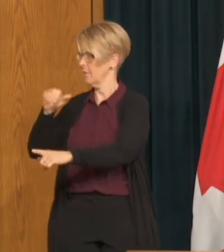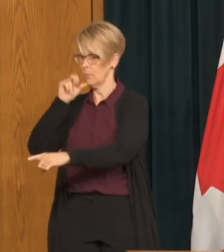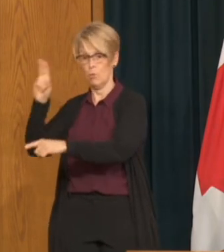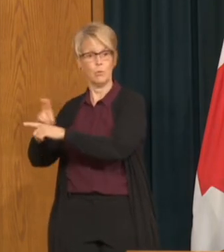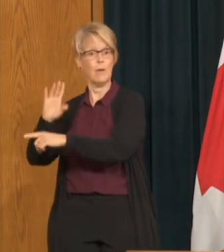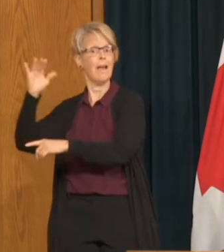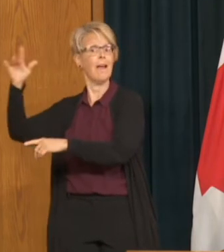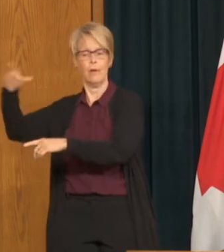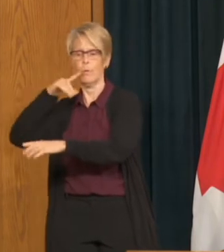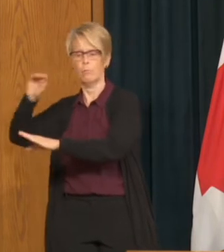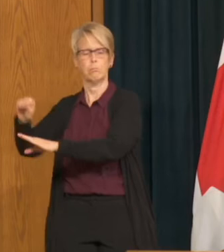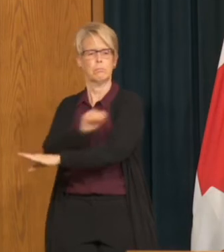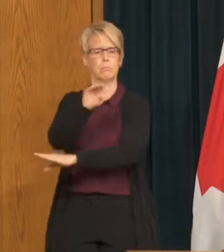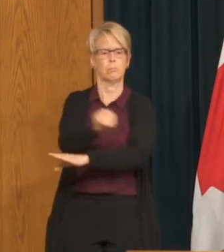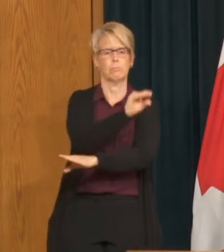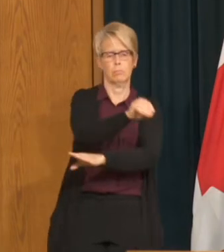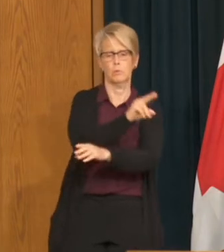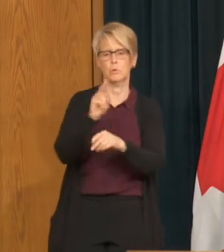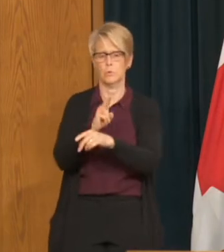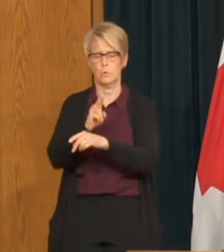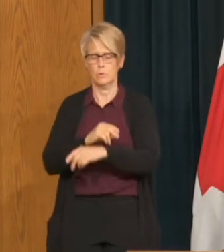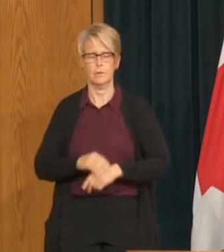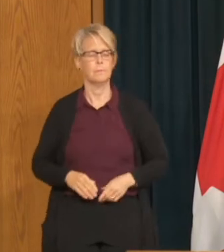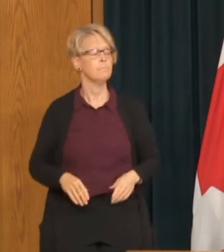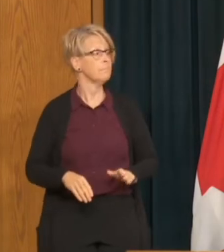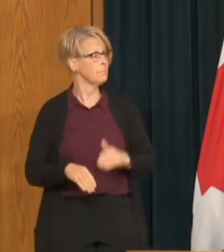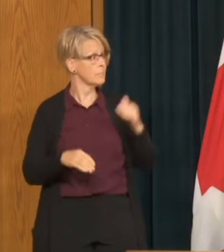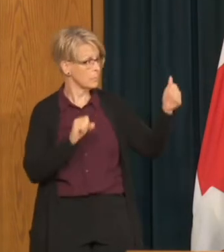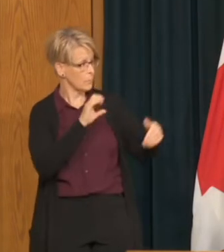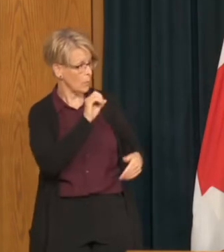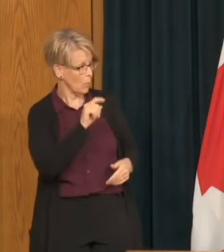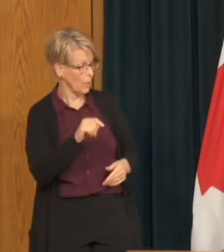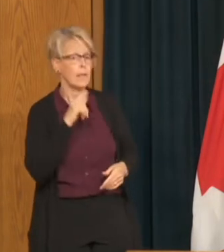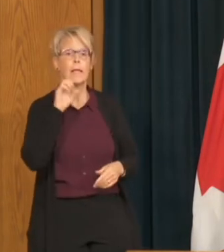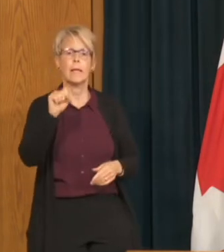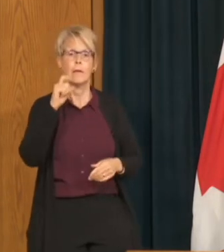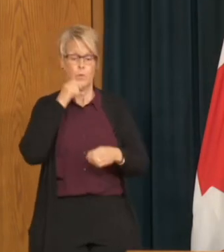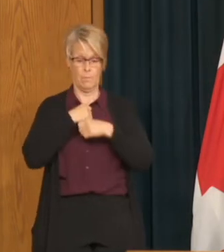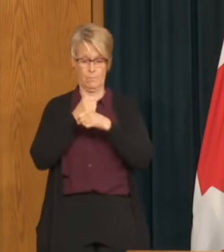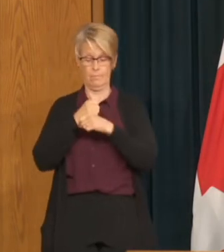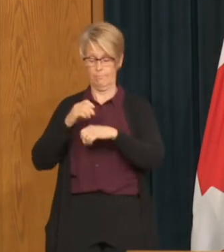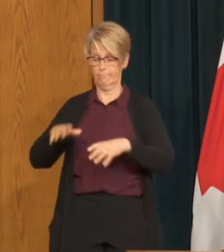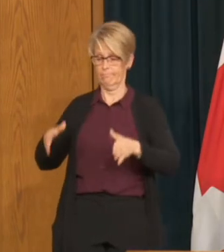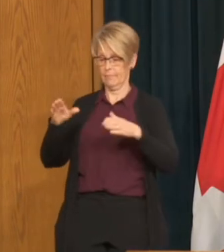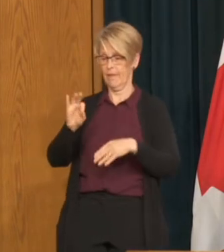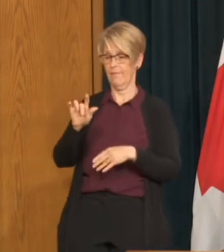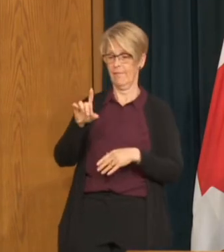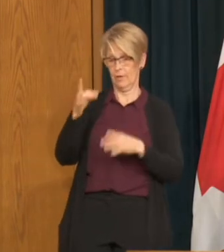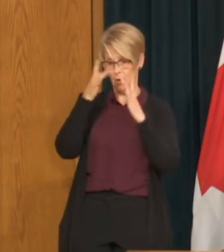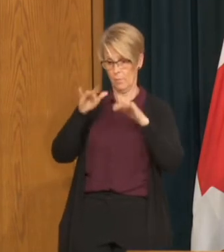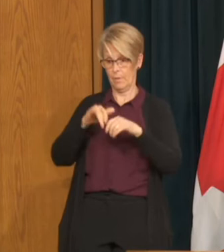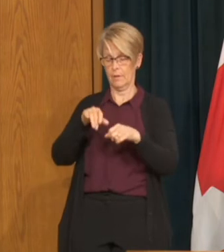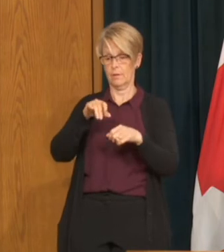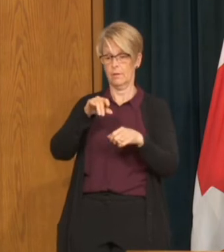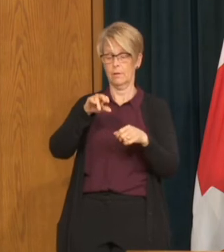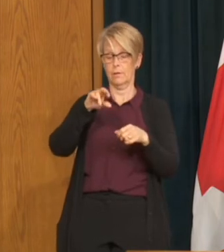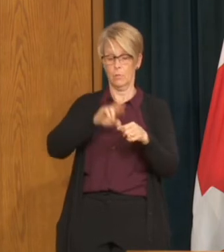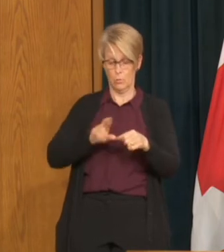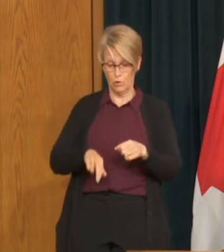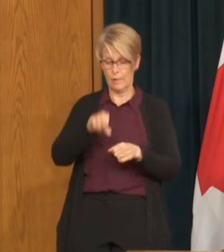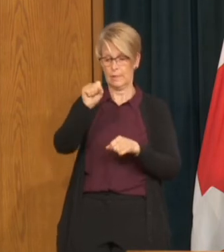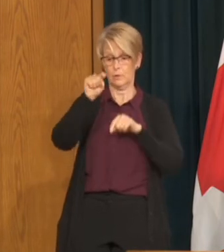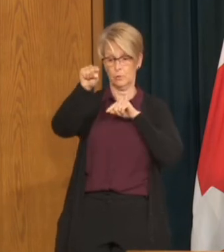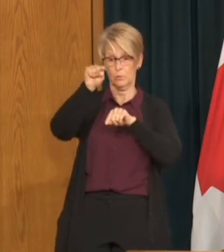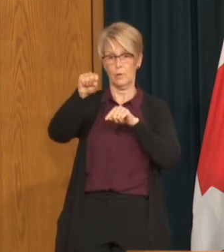if you have more of a breakdown. So with respect to the creation of the field hospitals in both Saskatoon and Regina, we don't have all the